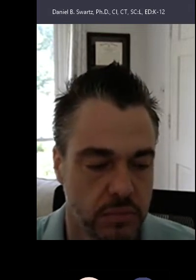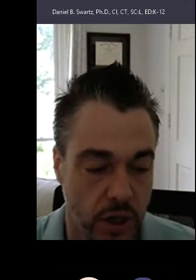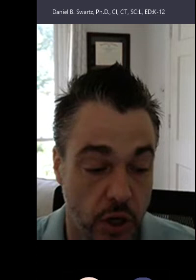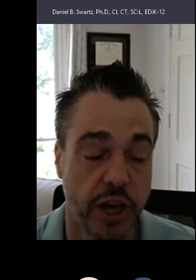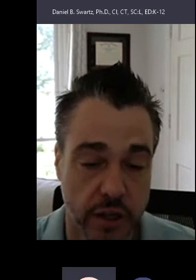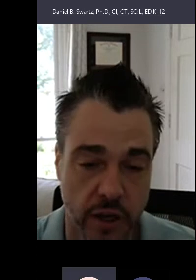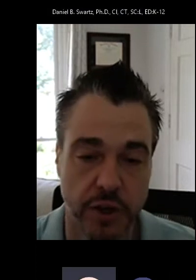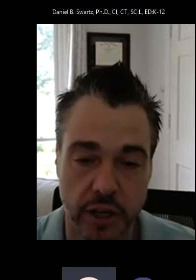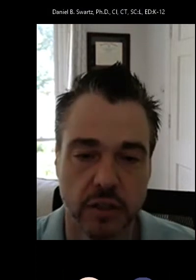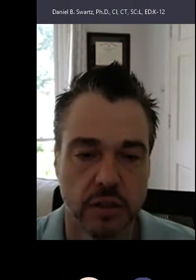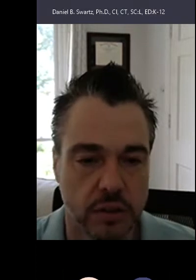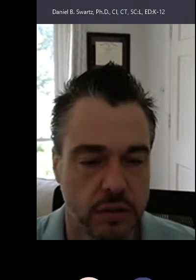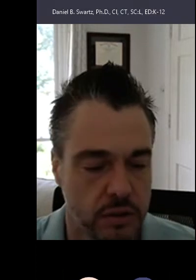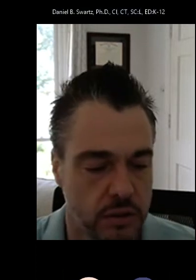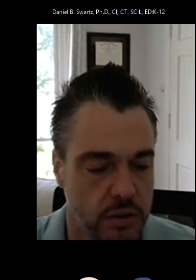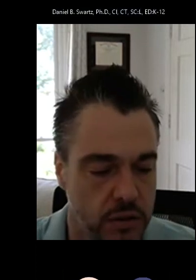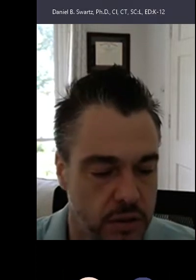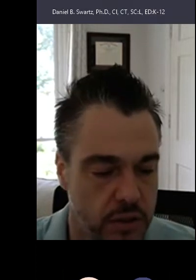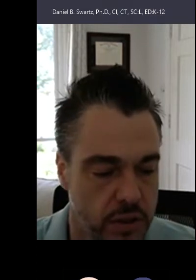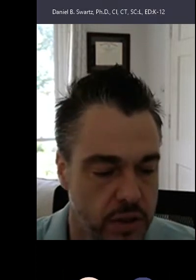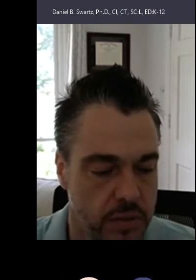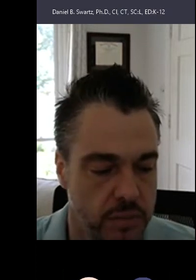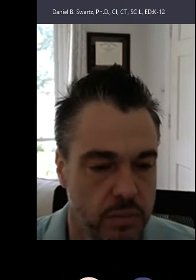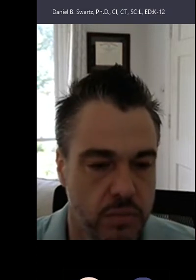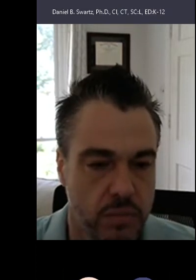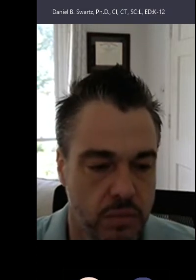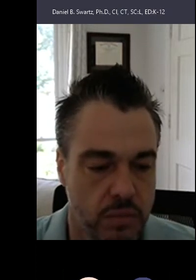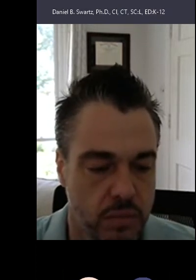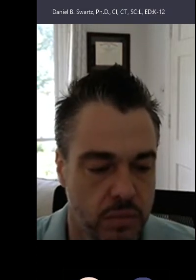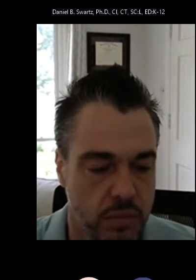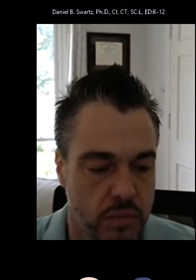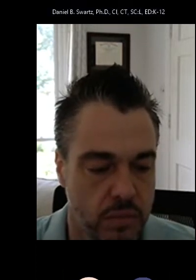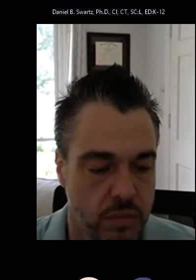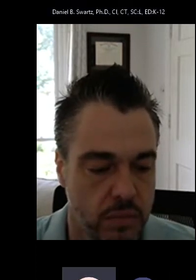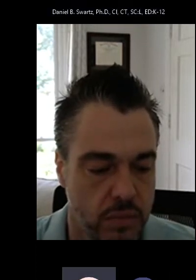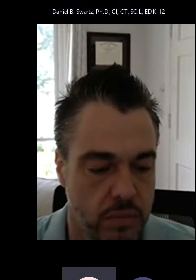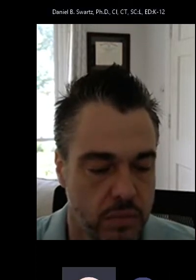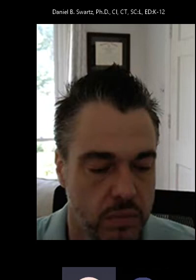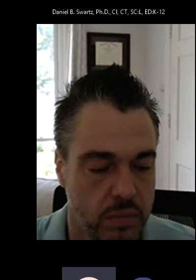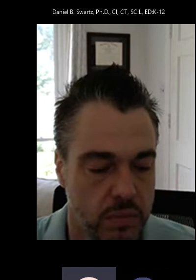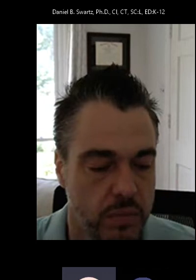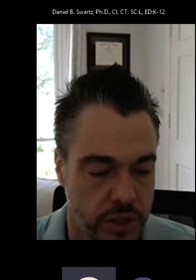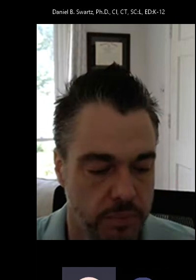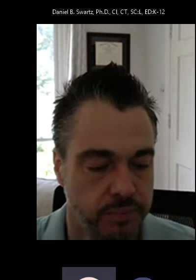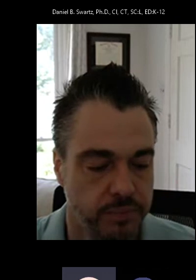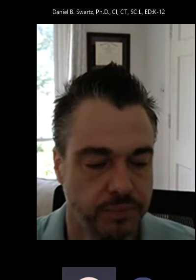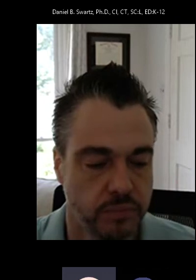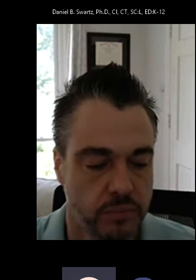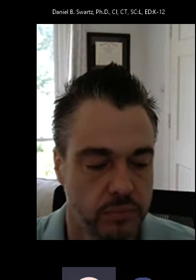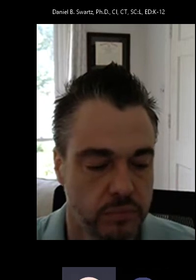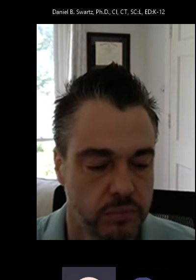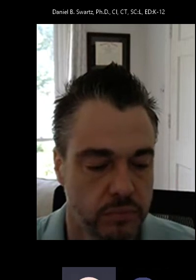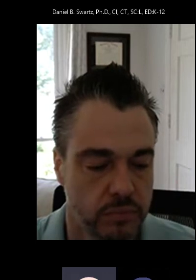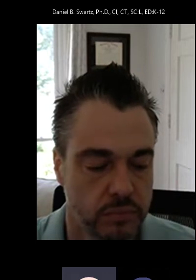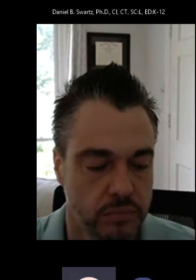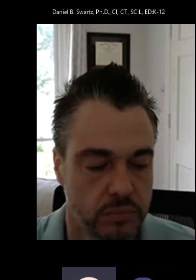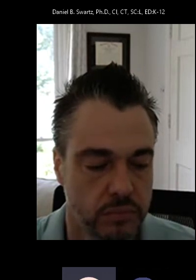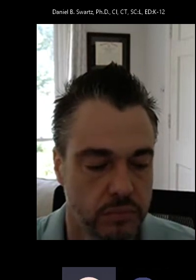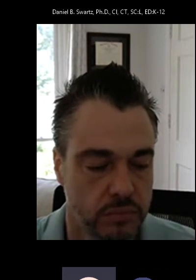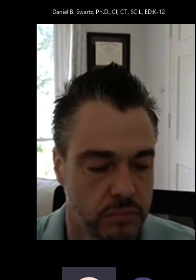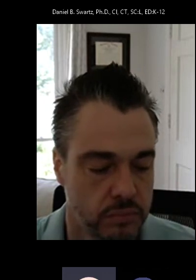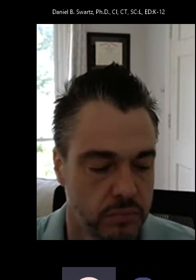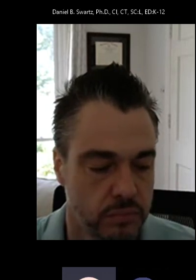cutoffs. Okay. So how is that? That's better. But your name